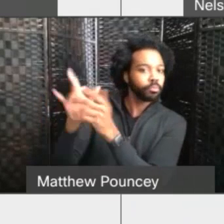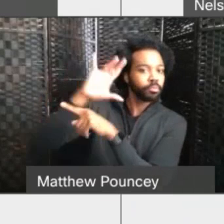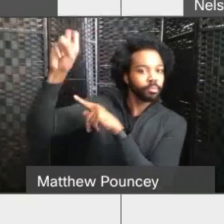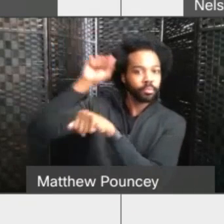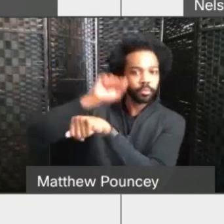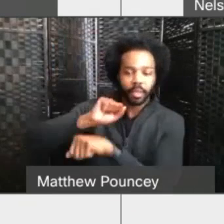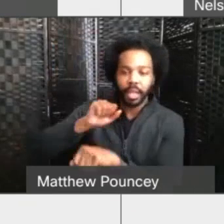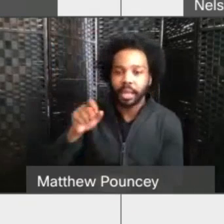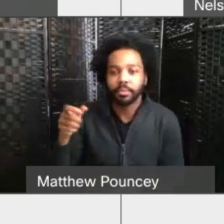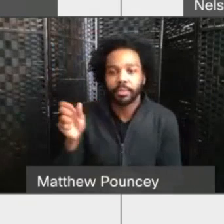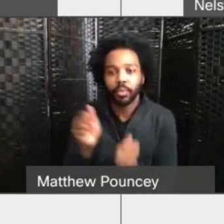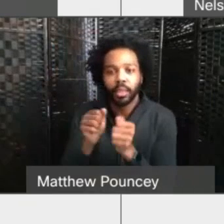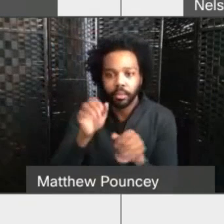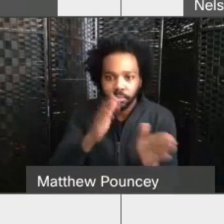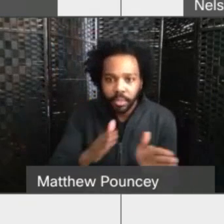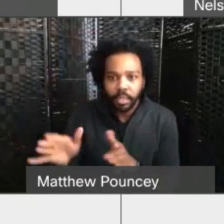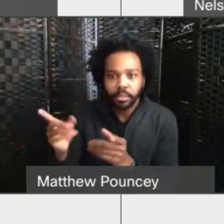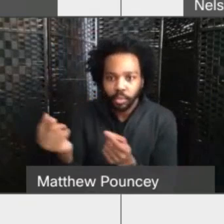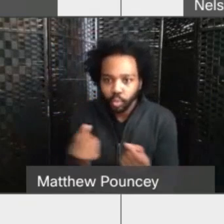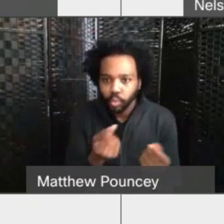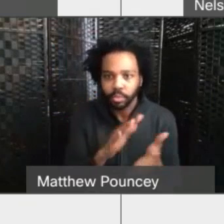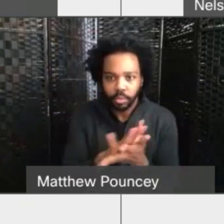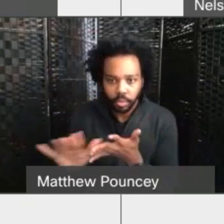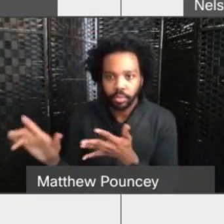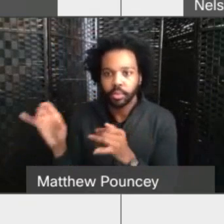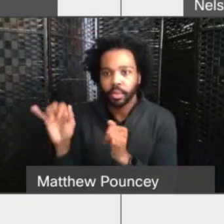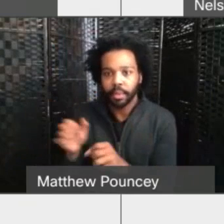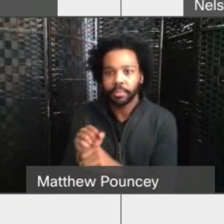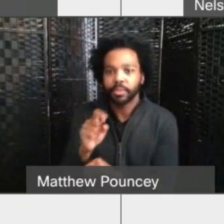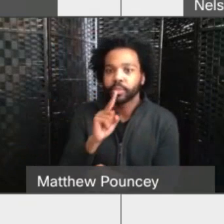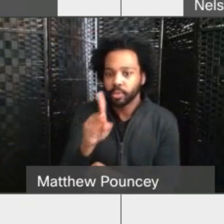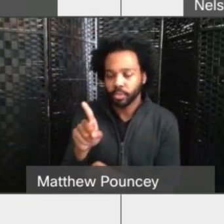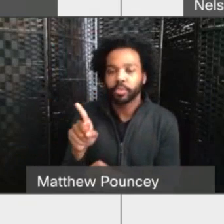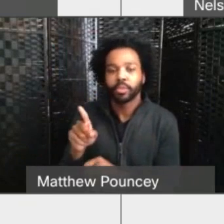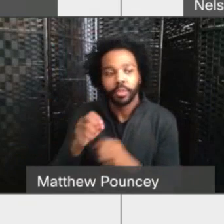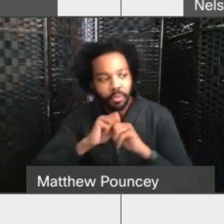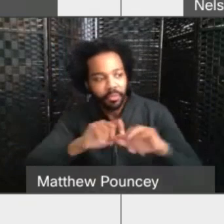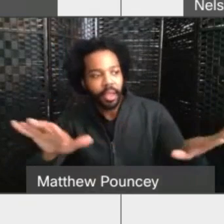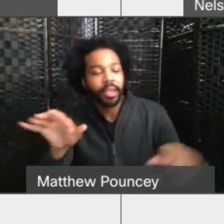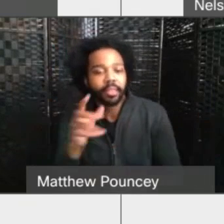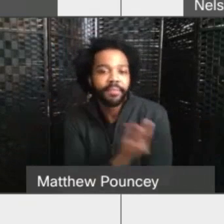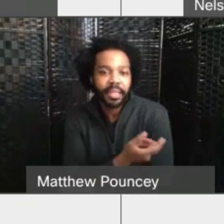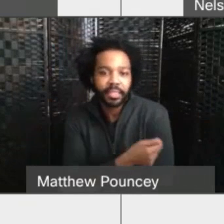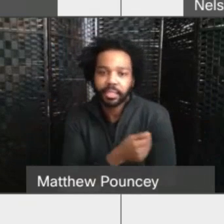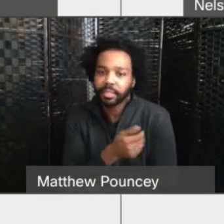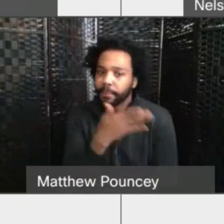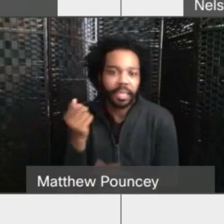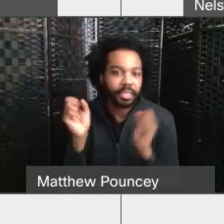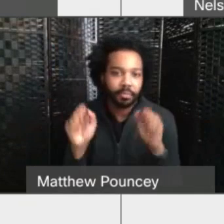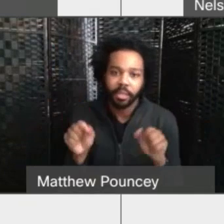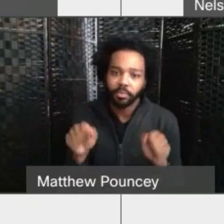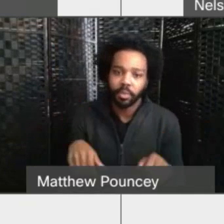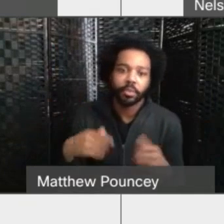really putting this together and trying to get the vaccine out there as efficiently as possible and doing its best